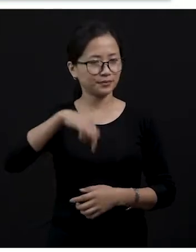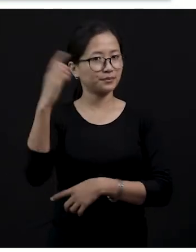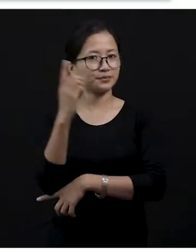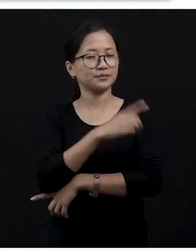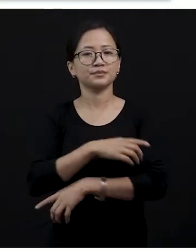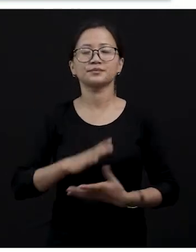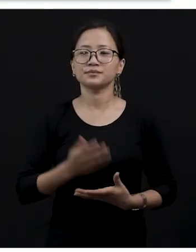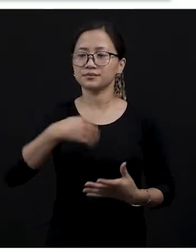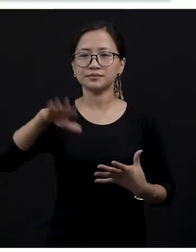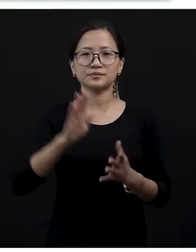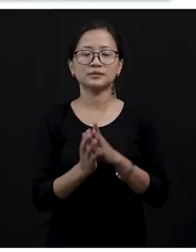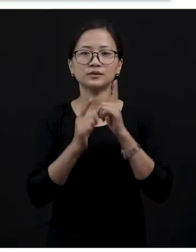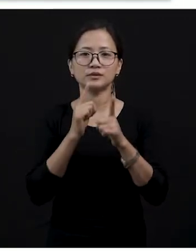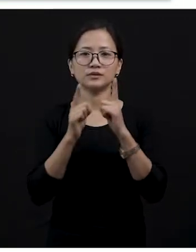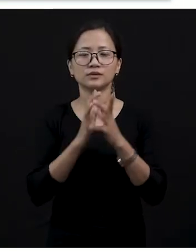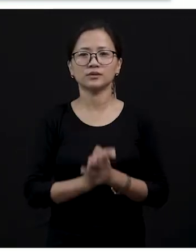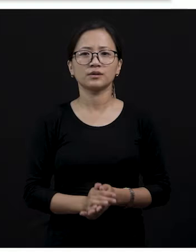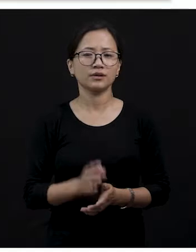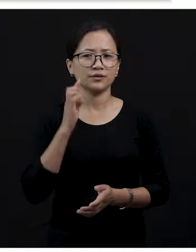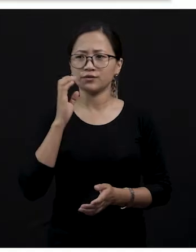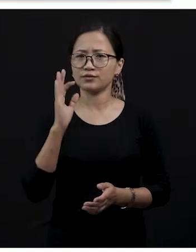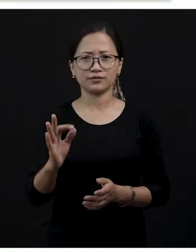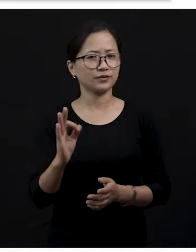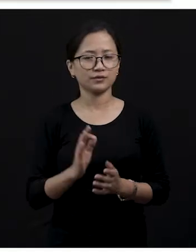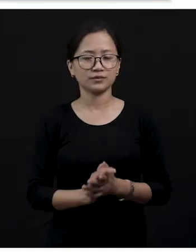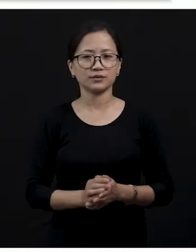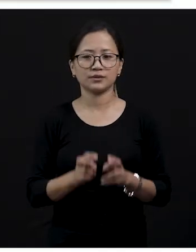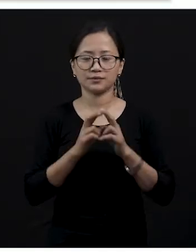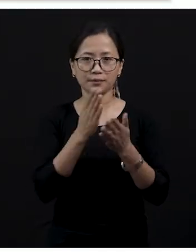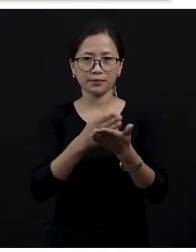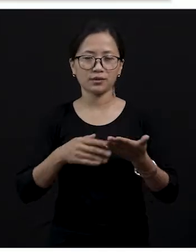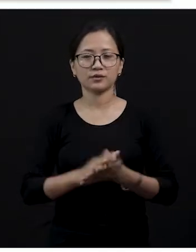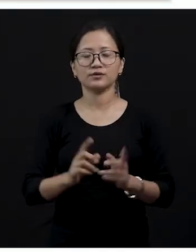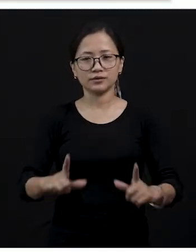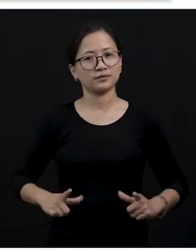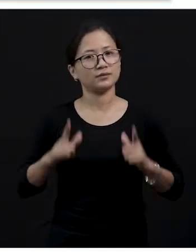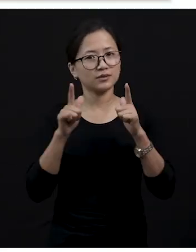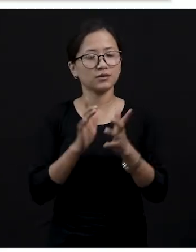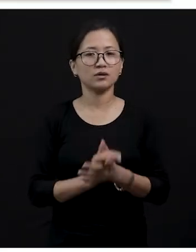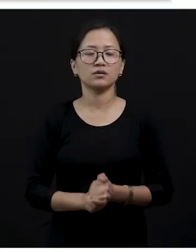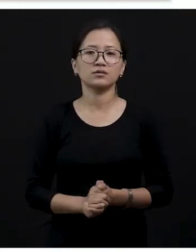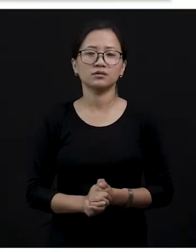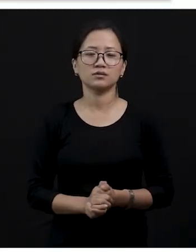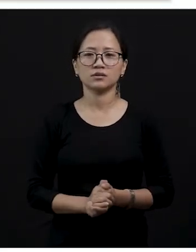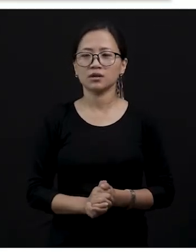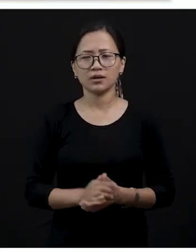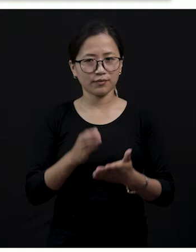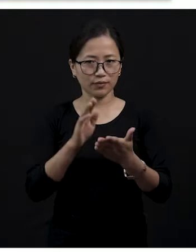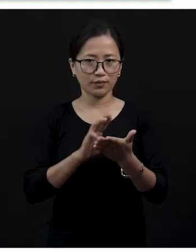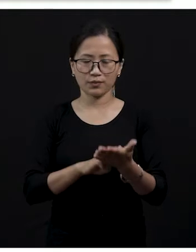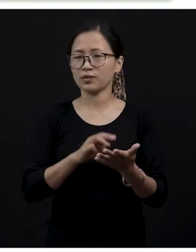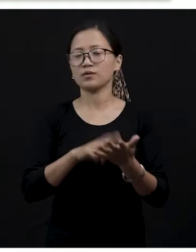Today students, we're going to talk about a very important part of our lives. That is a non-living